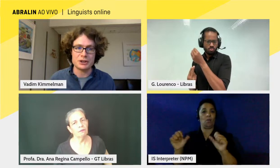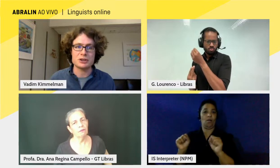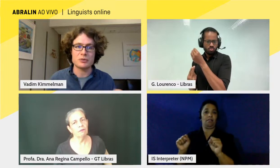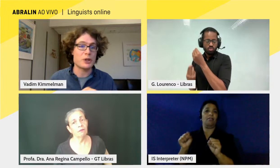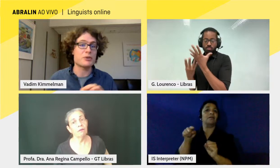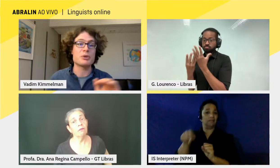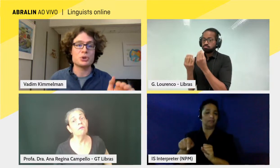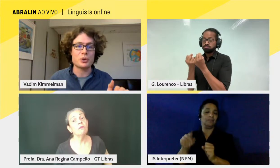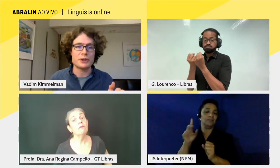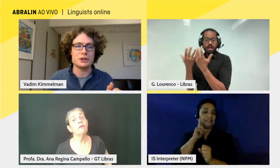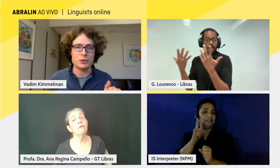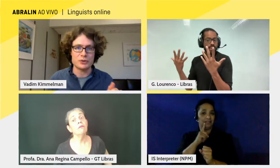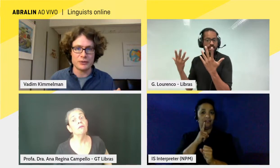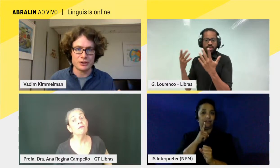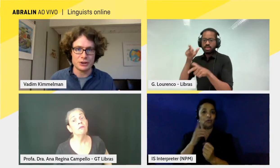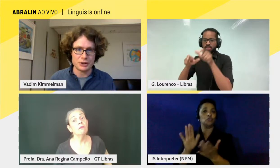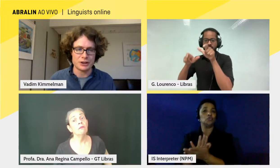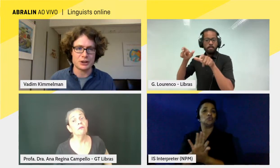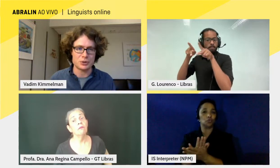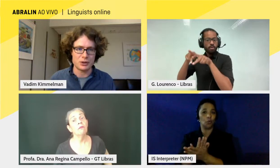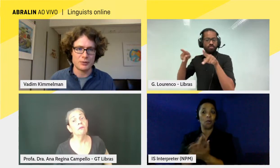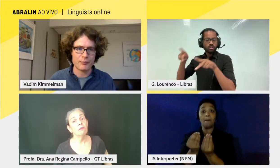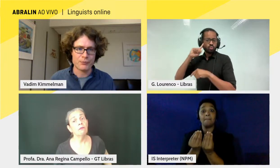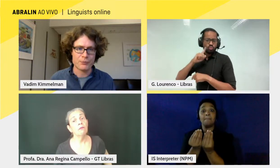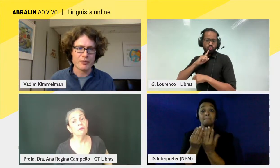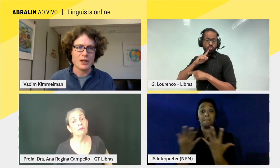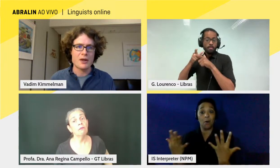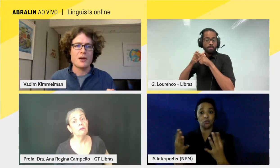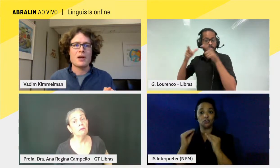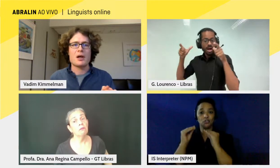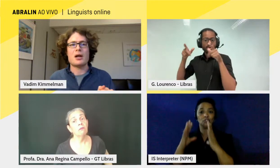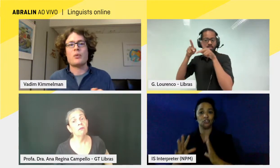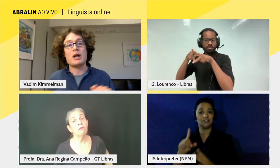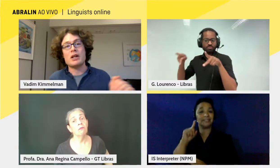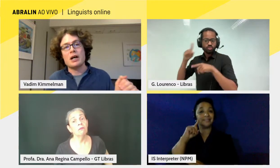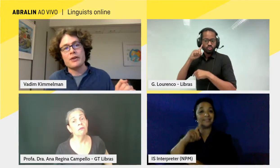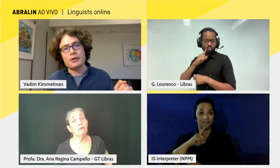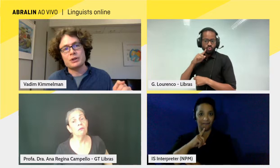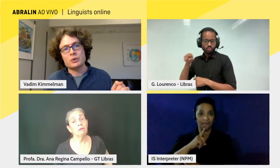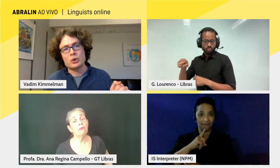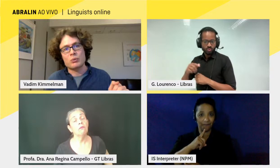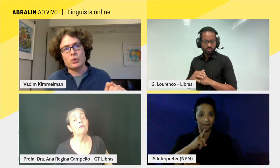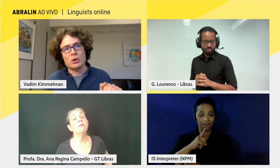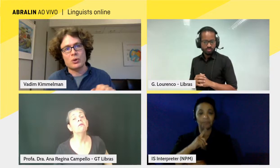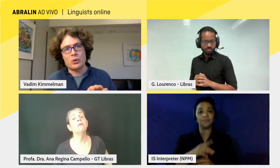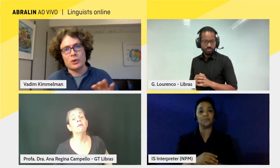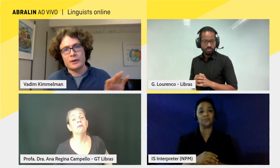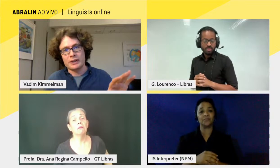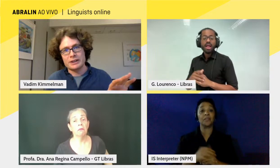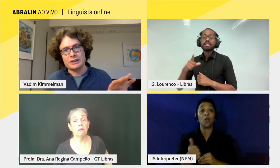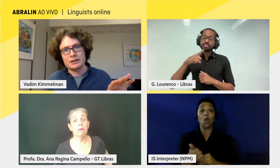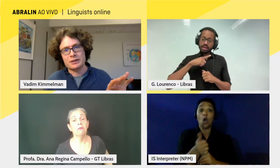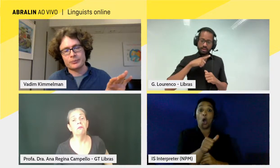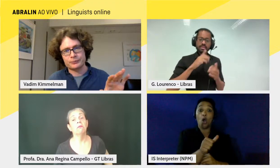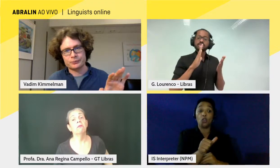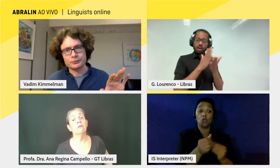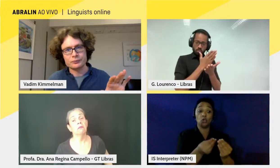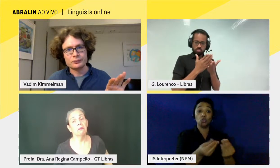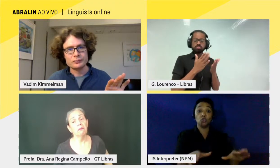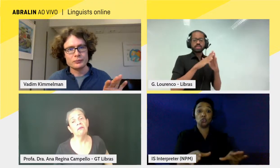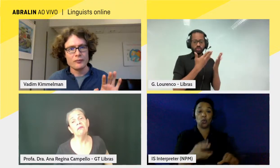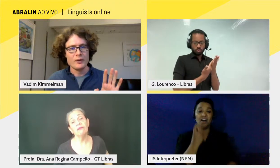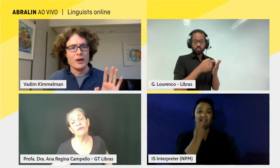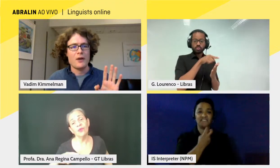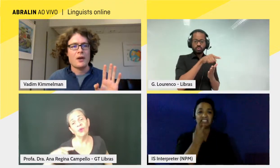deaf teachers, with a majority of deaf teachers, actually. While others were more oralist.